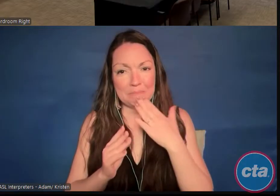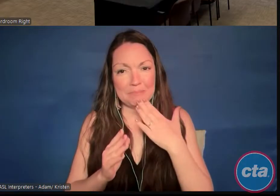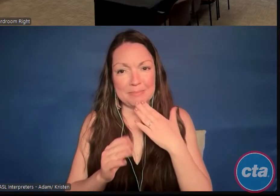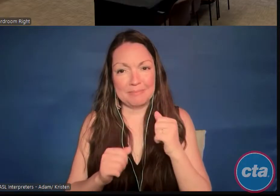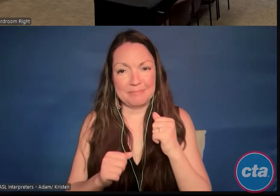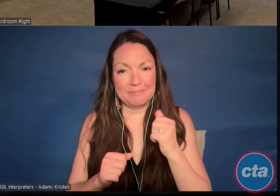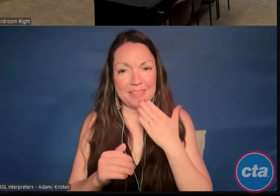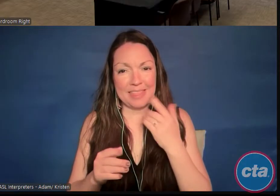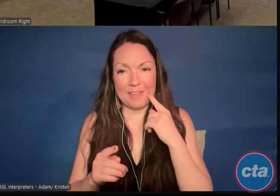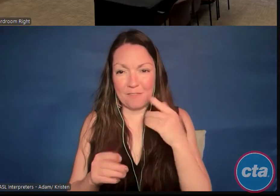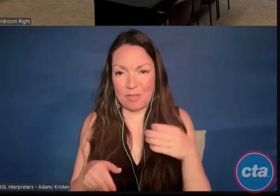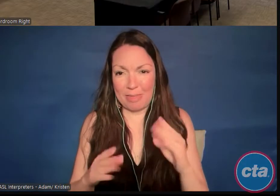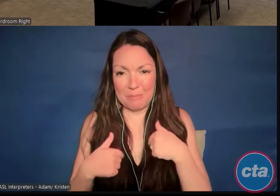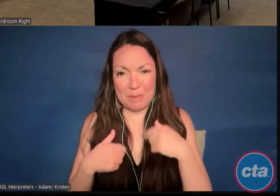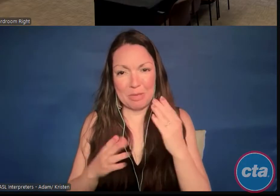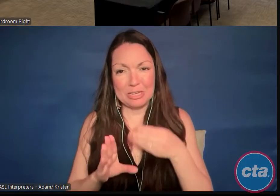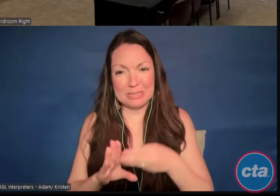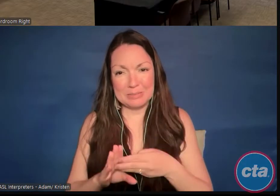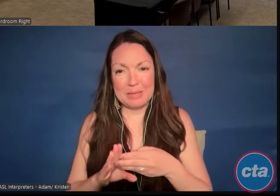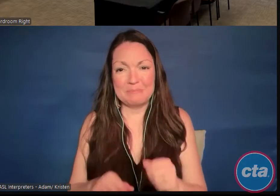you for allowing me to participate, y'all.